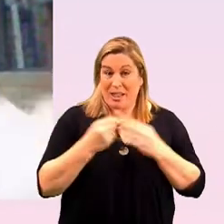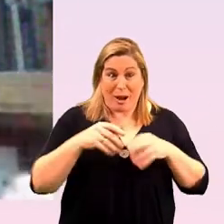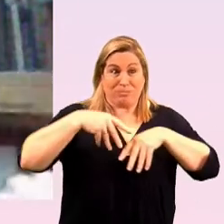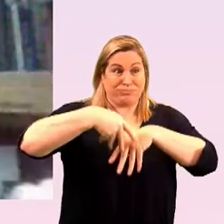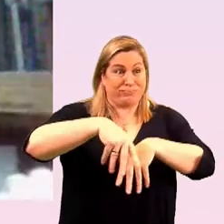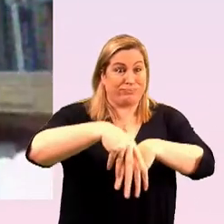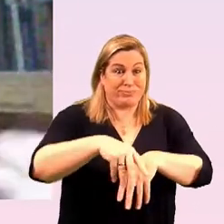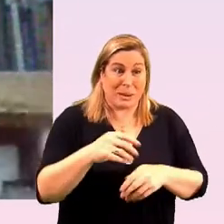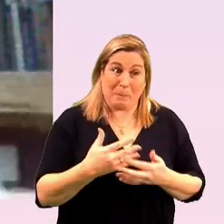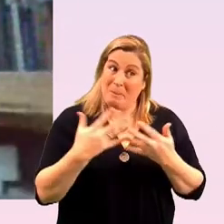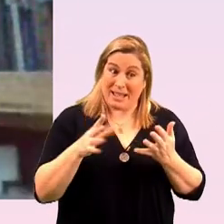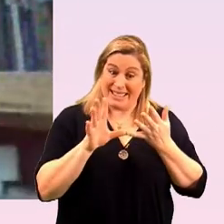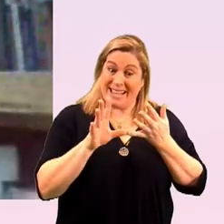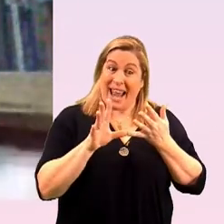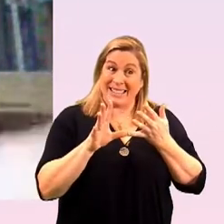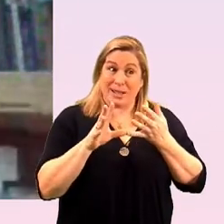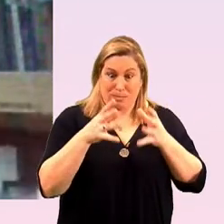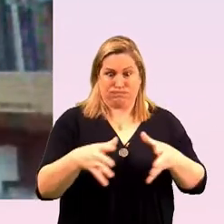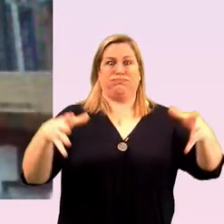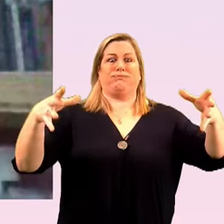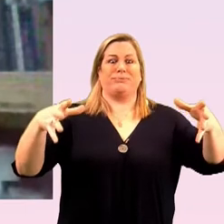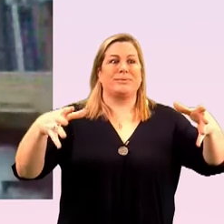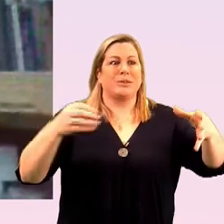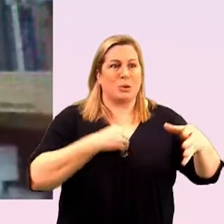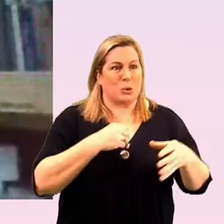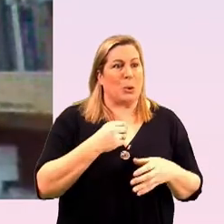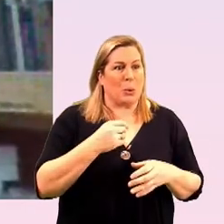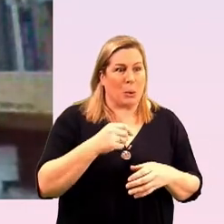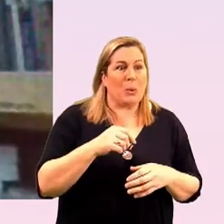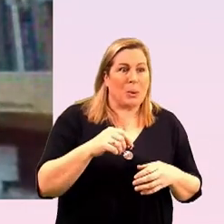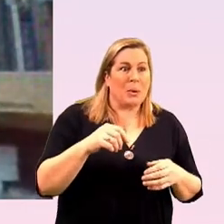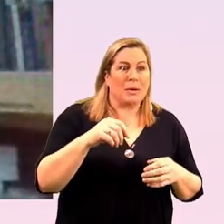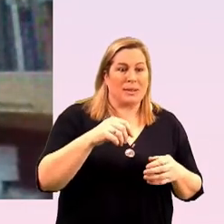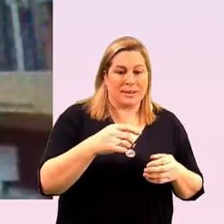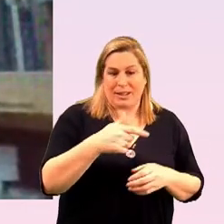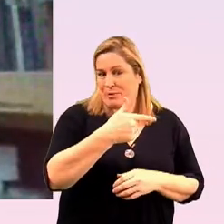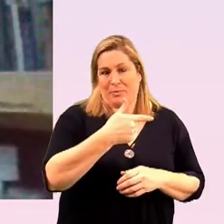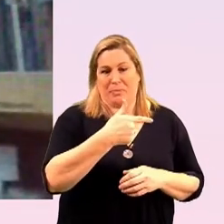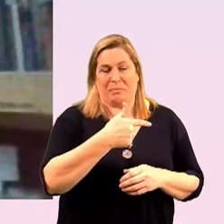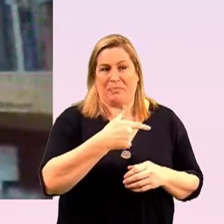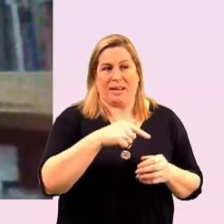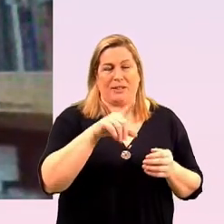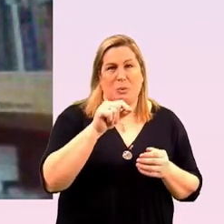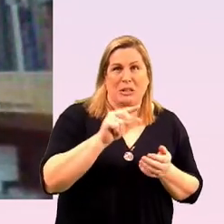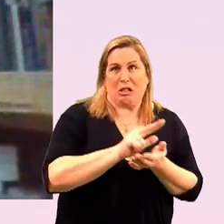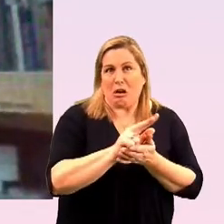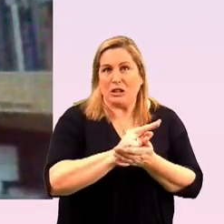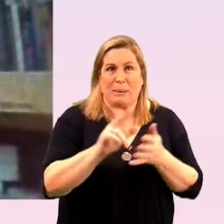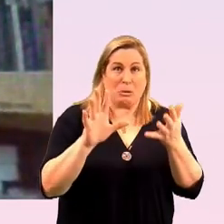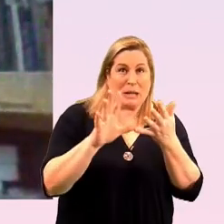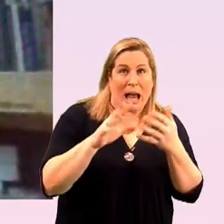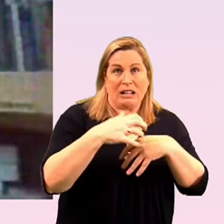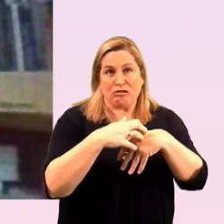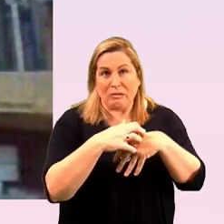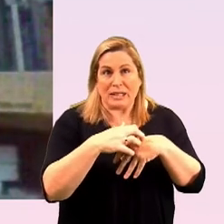from 10 to nothing up to 2013, to about 10 of us in 2013, and in